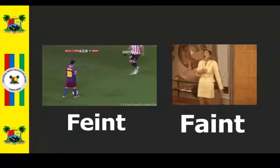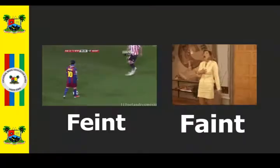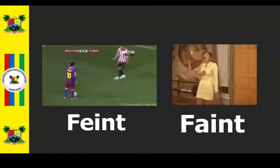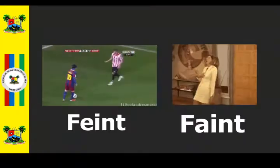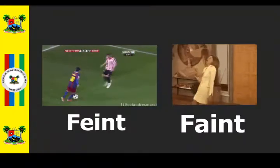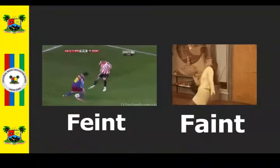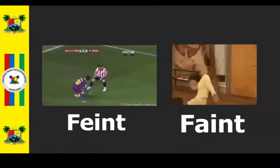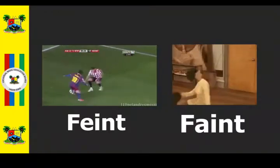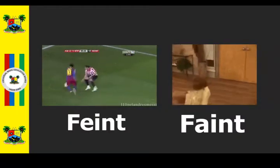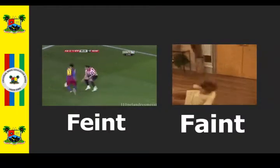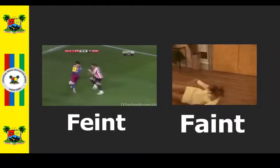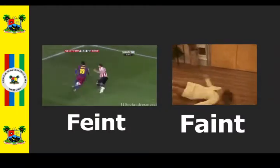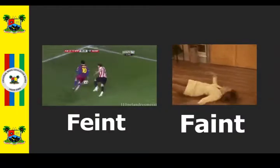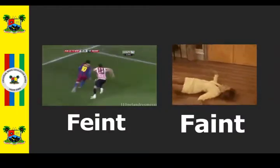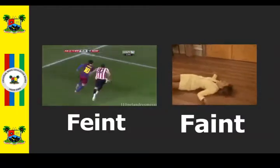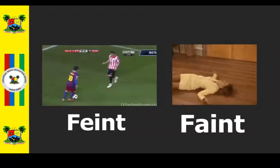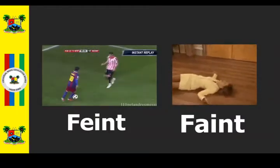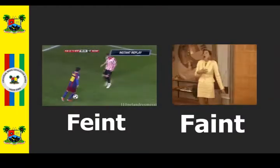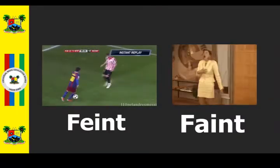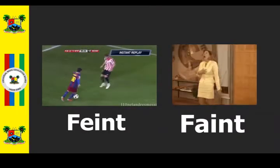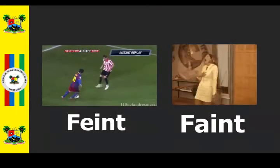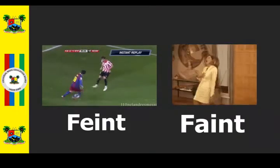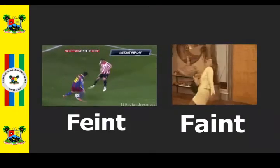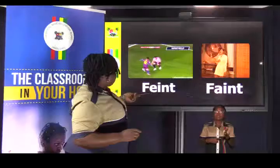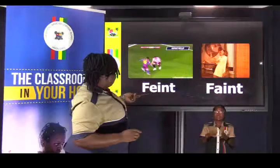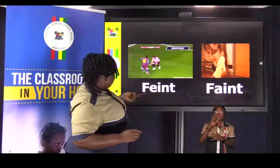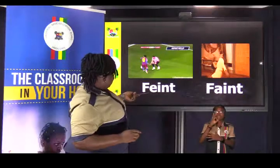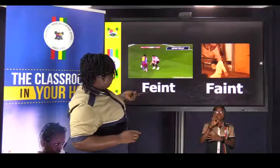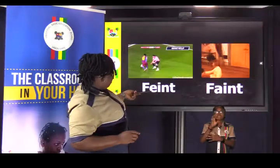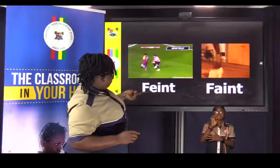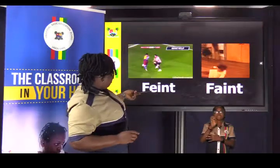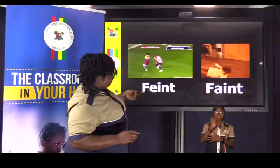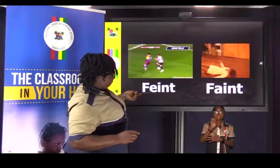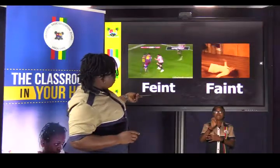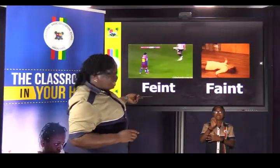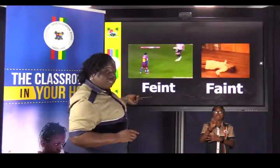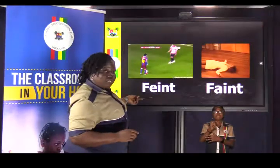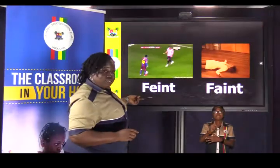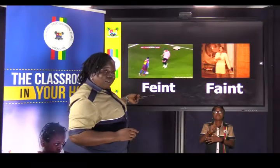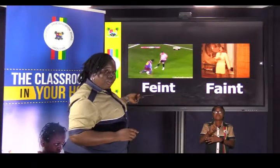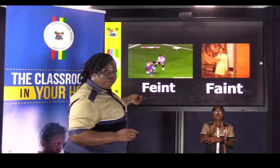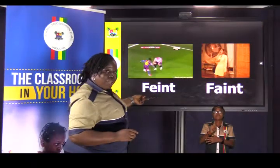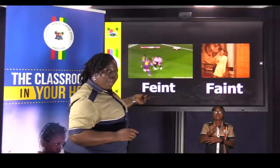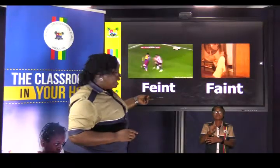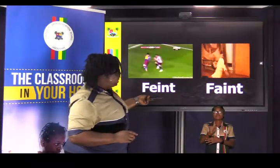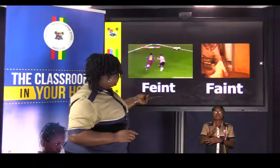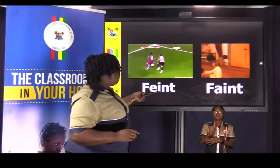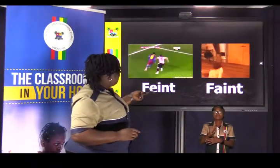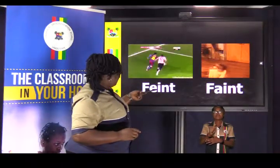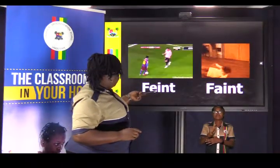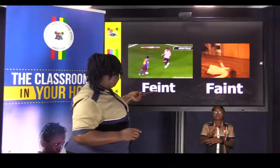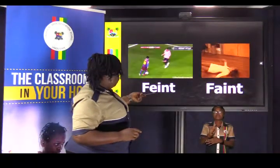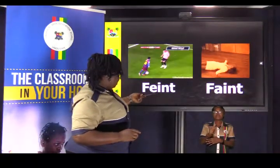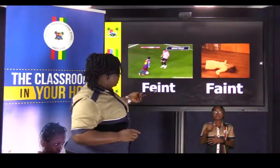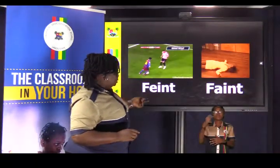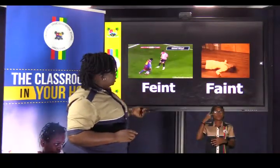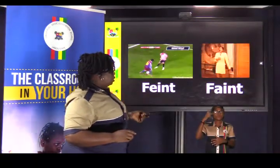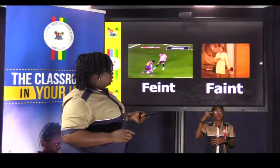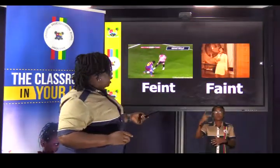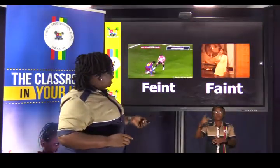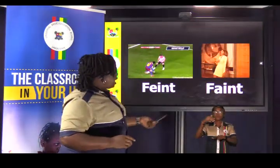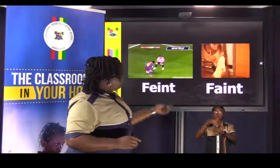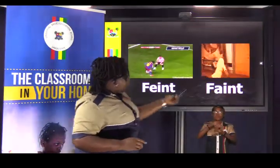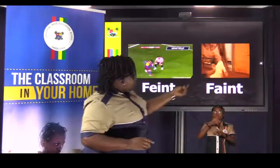in order to deceive the other player. That is what fainting, F-E-I-N-T,